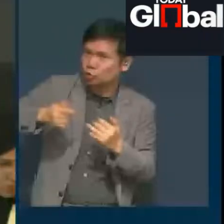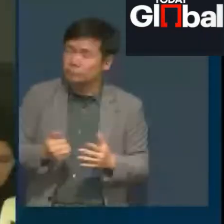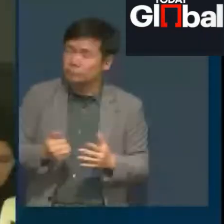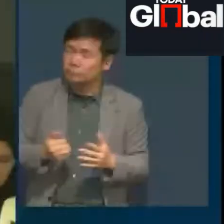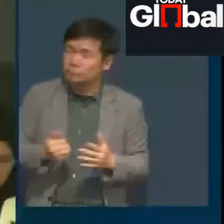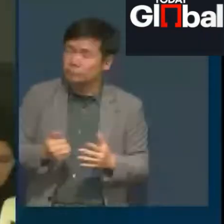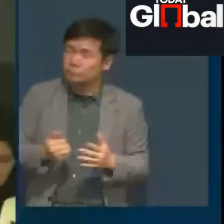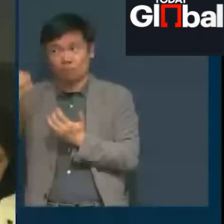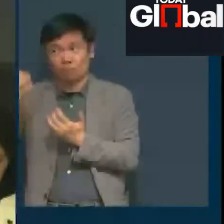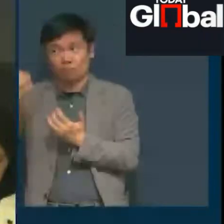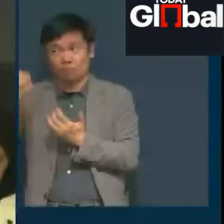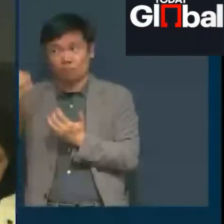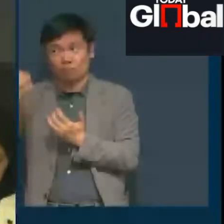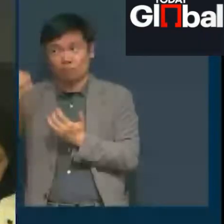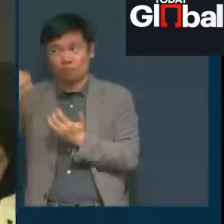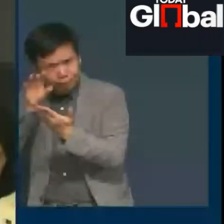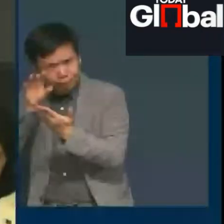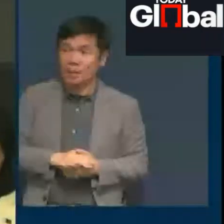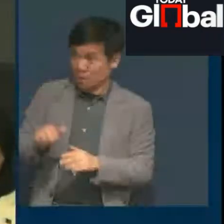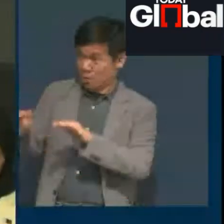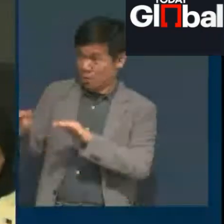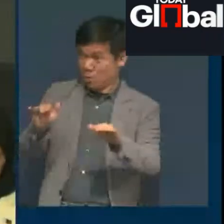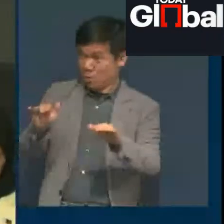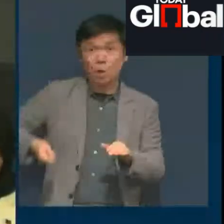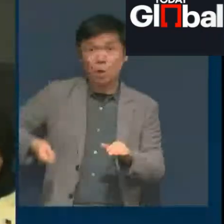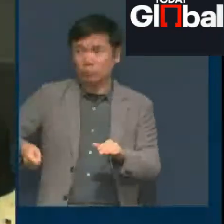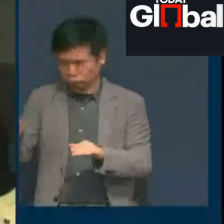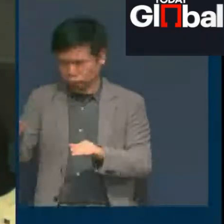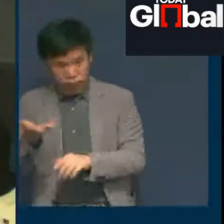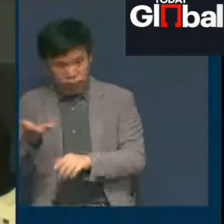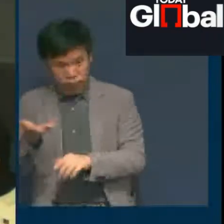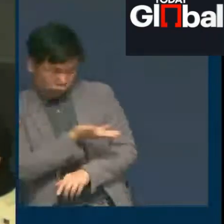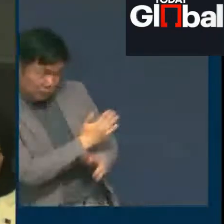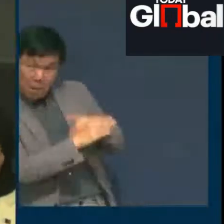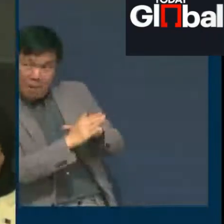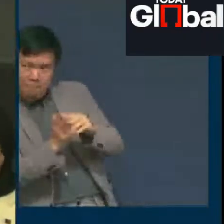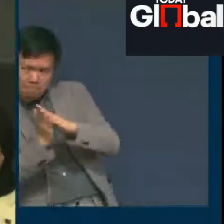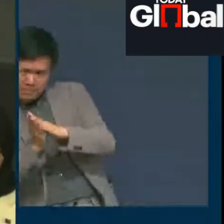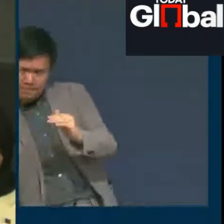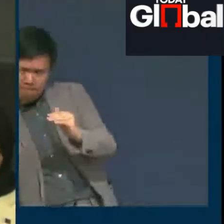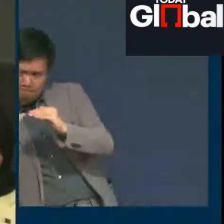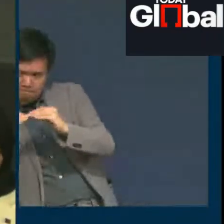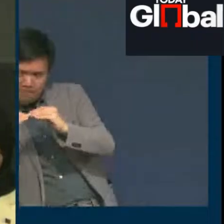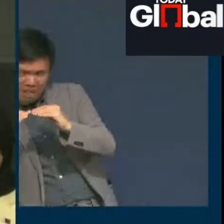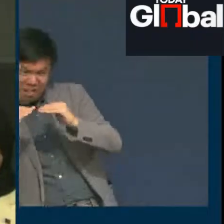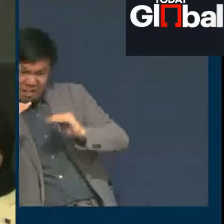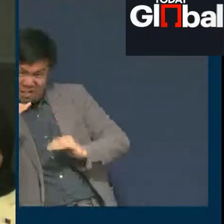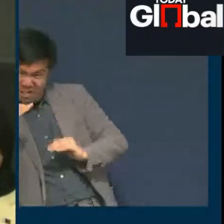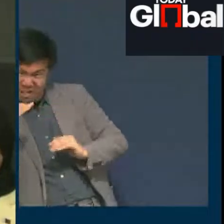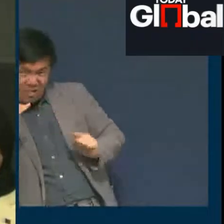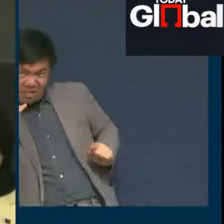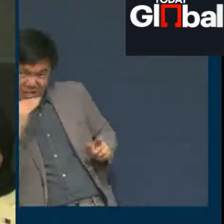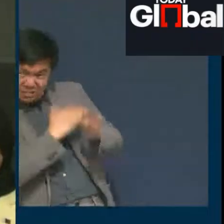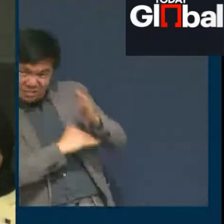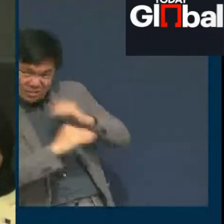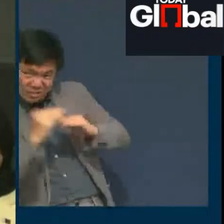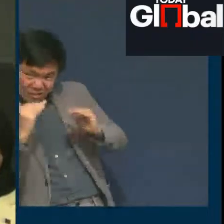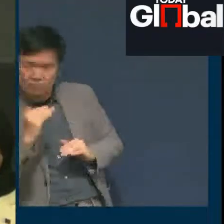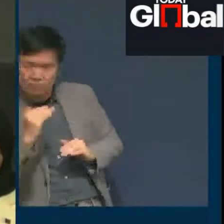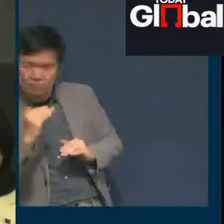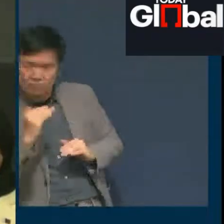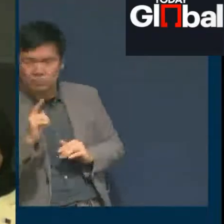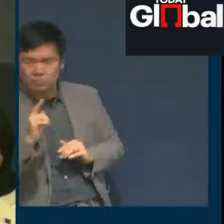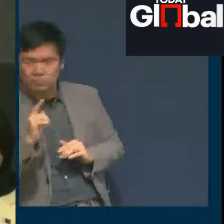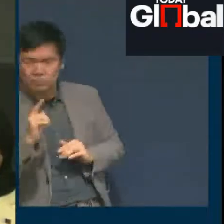are encouraged to respect the equality of persons with disabilities before the law. Also, different